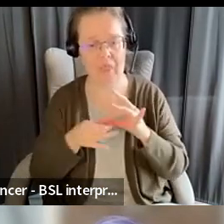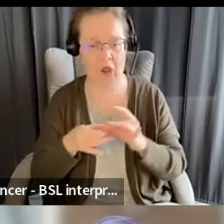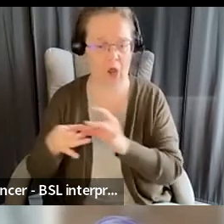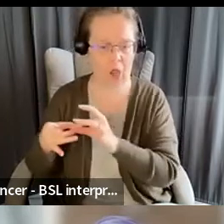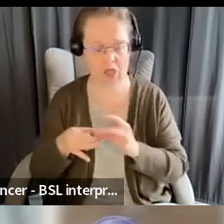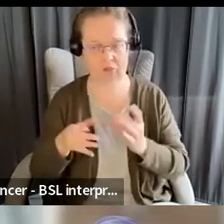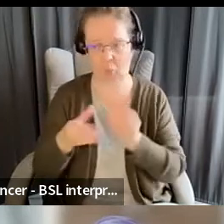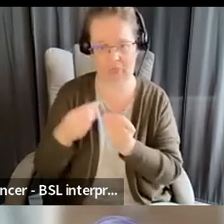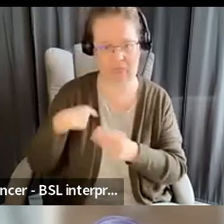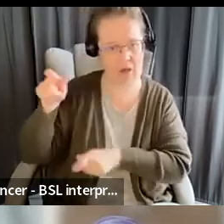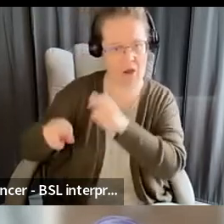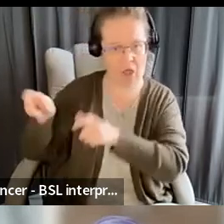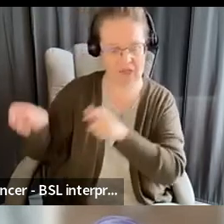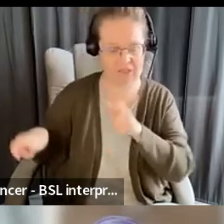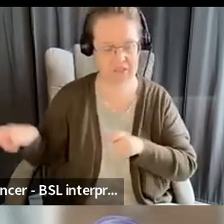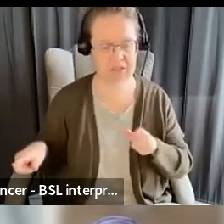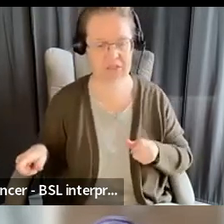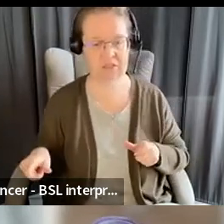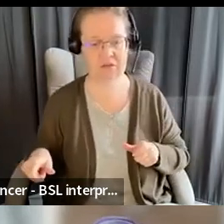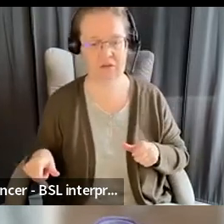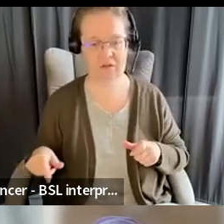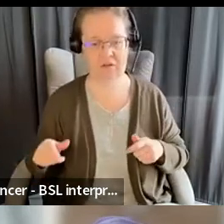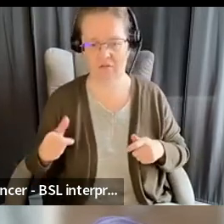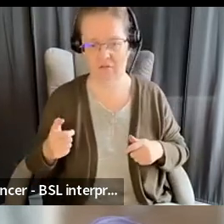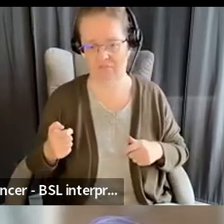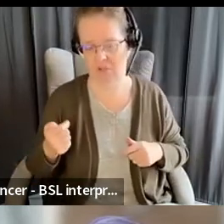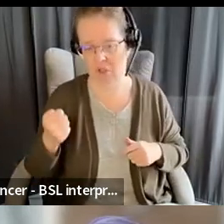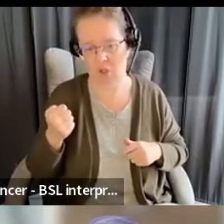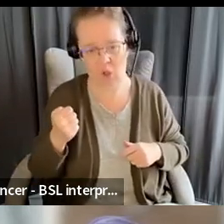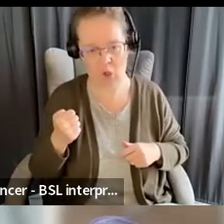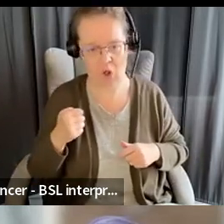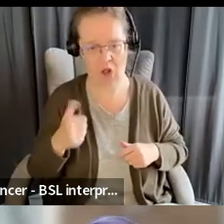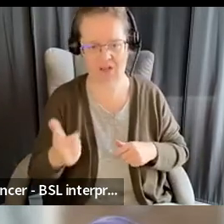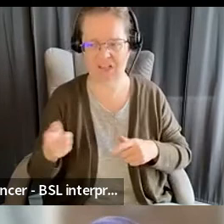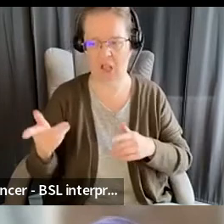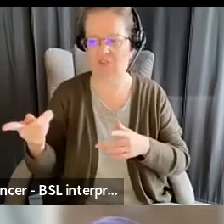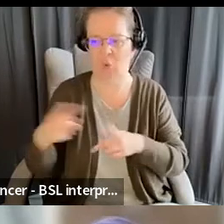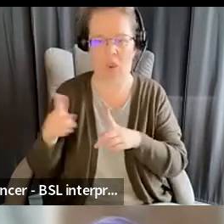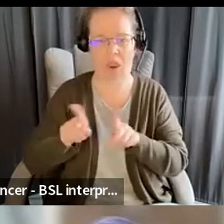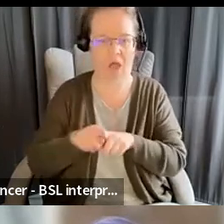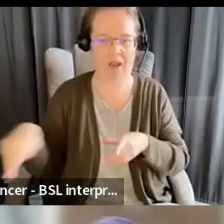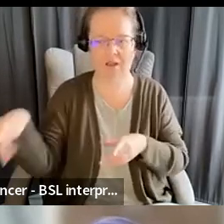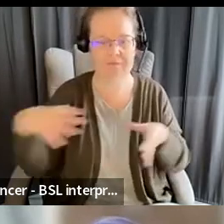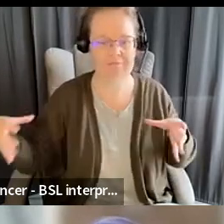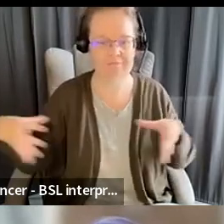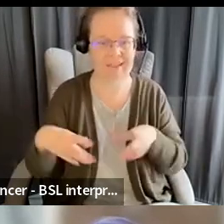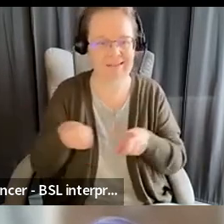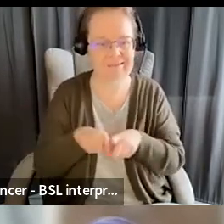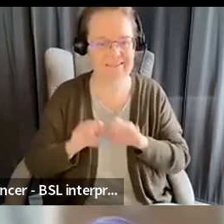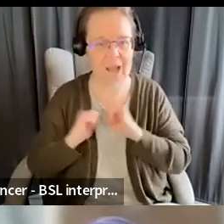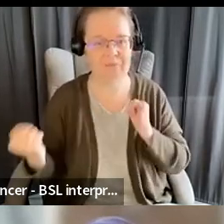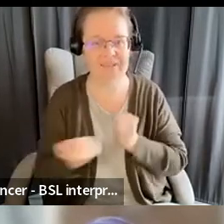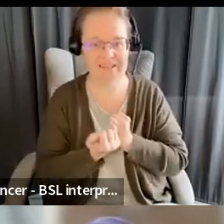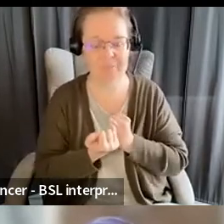our clients and almost as like pretty much as part of the same team. So once we